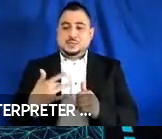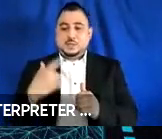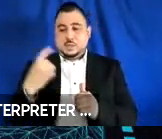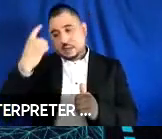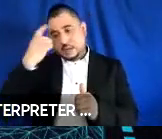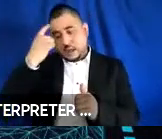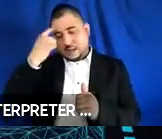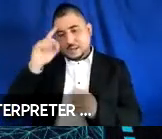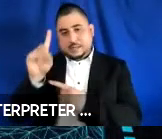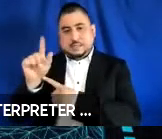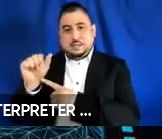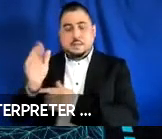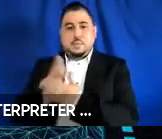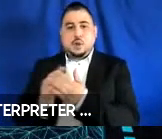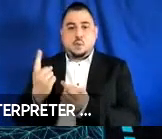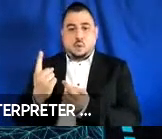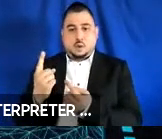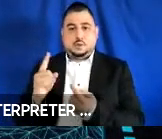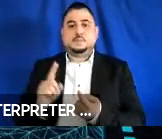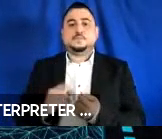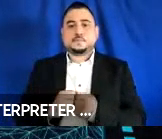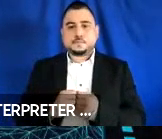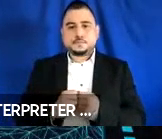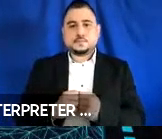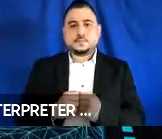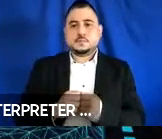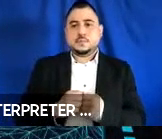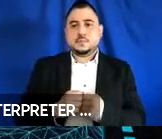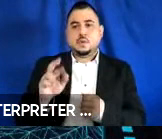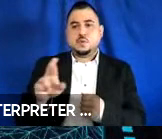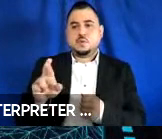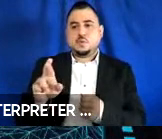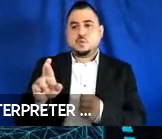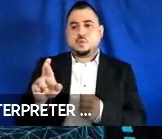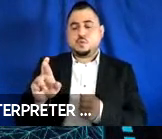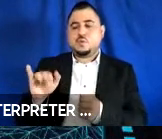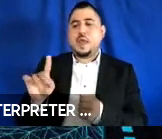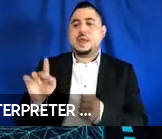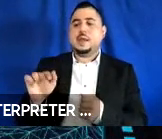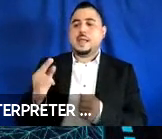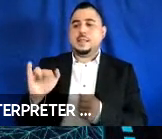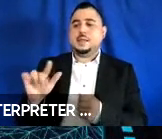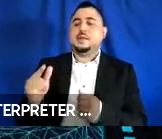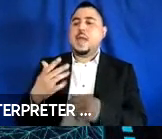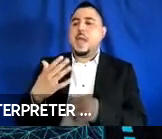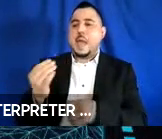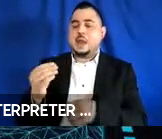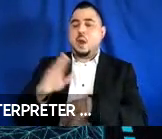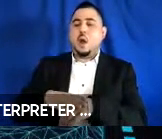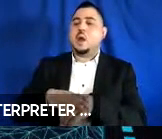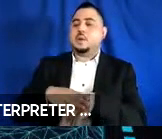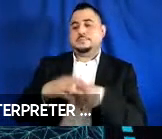Cognitive Disabilities, Part 1, Ride-Hailing and Onboard Communications.